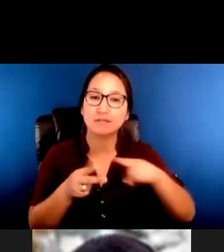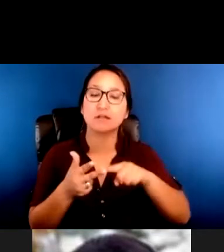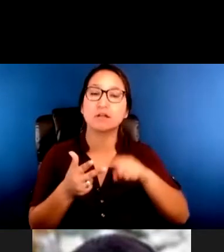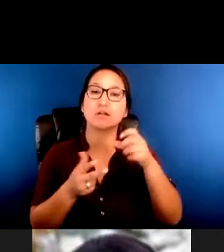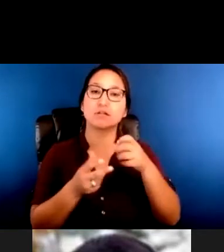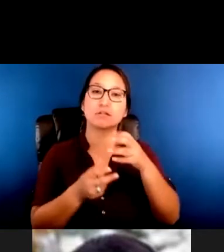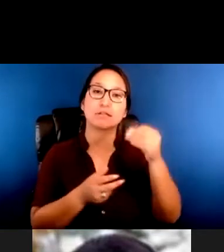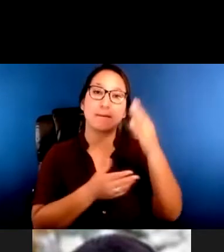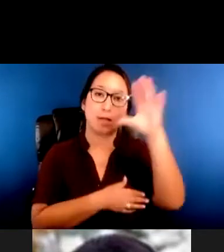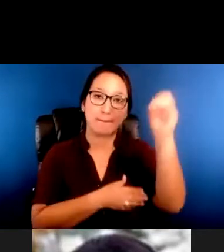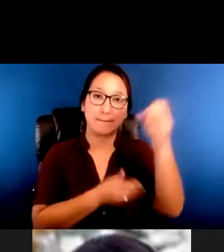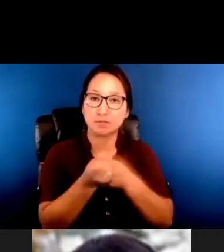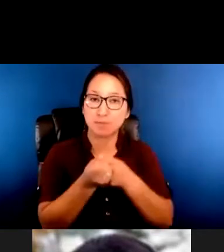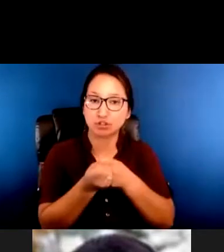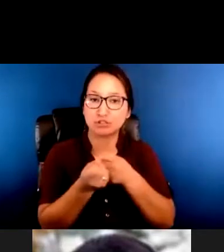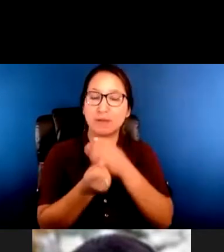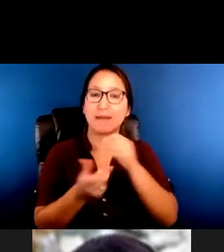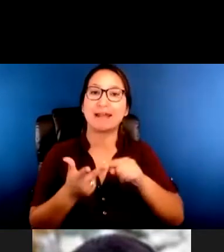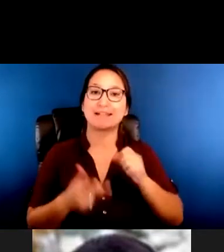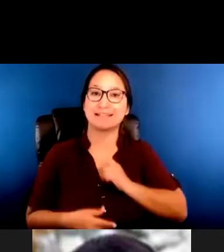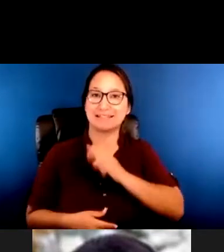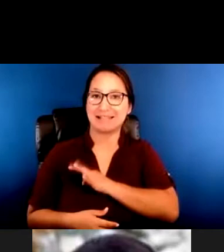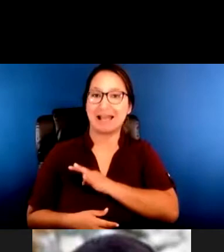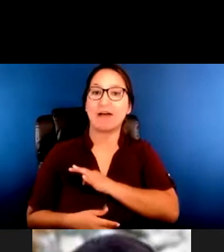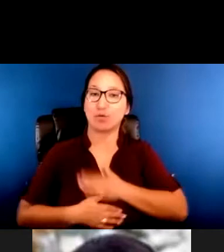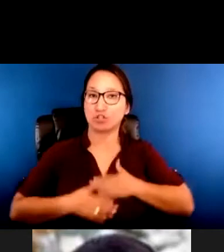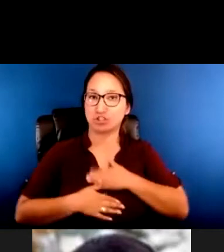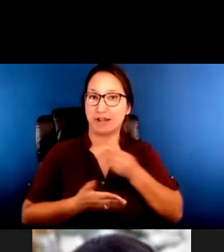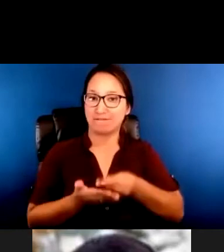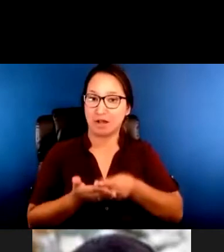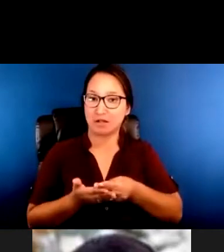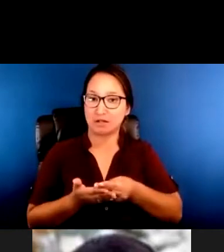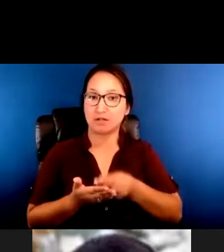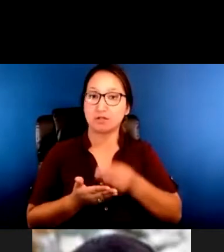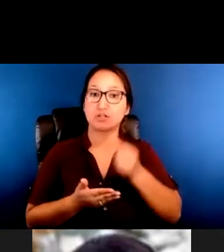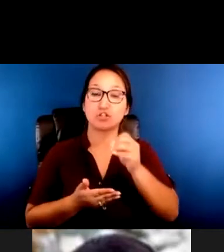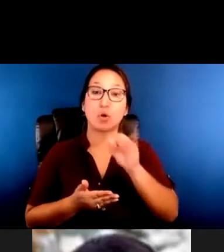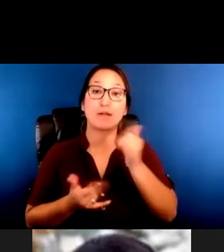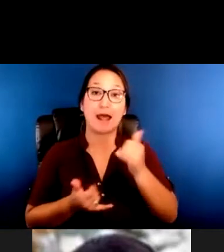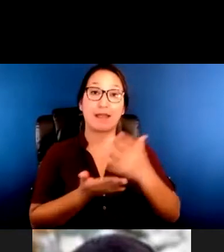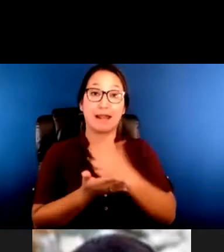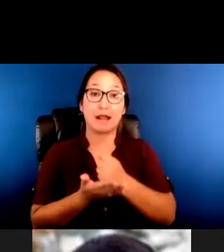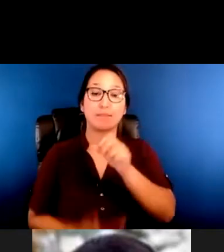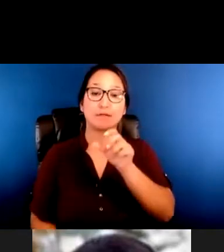staff appreciation funds. Our income since 10/6/2020 was